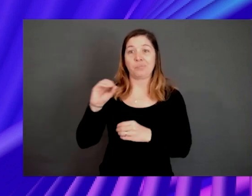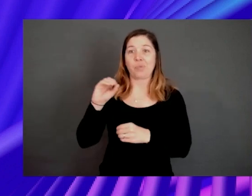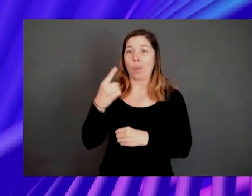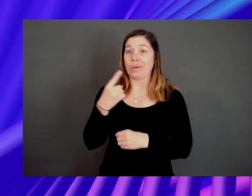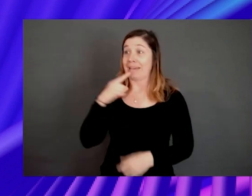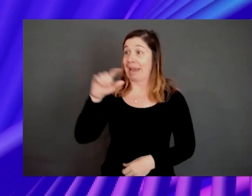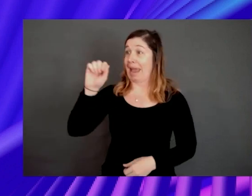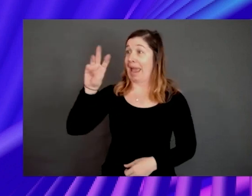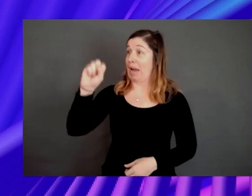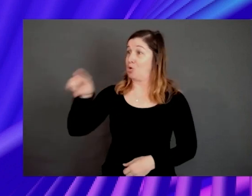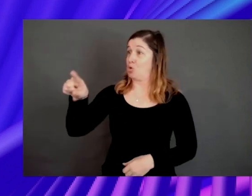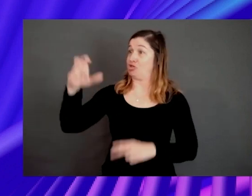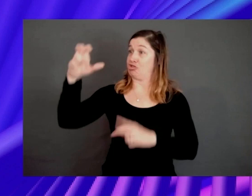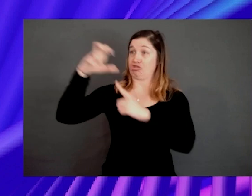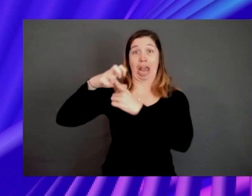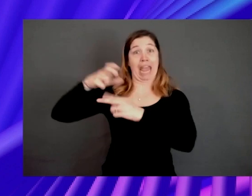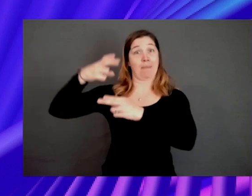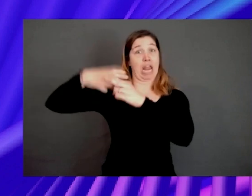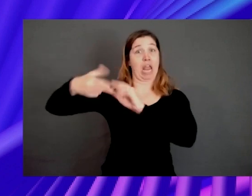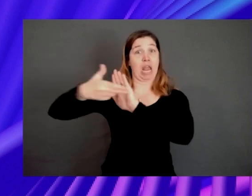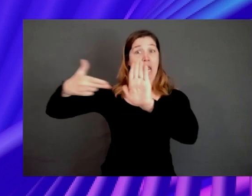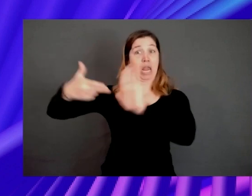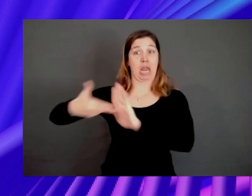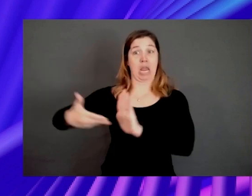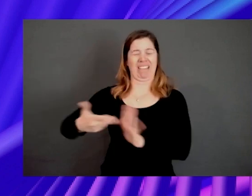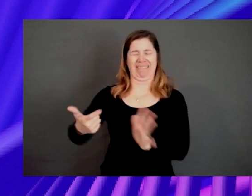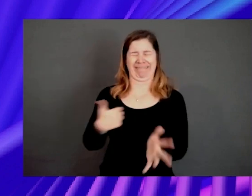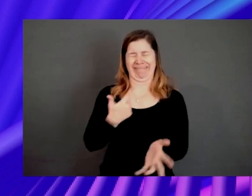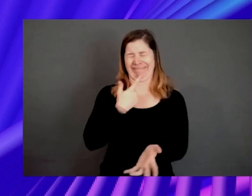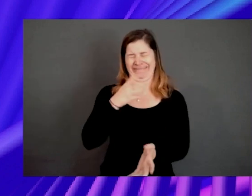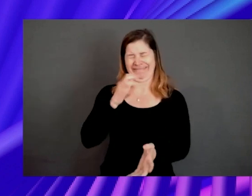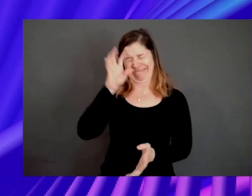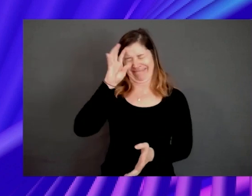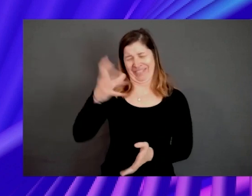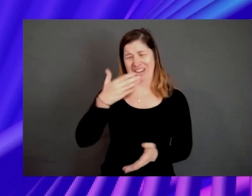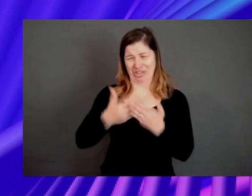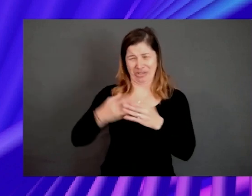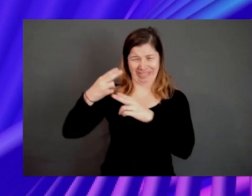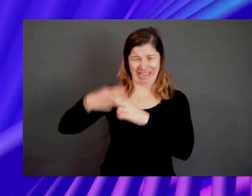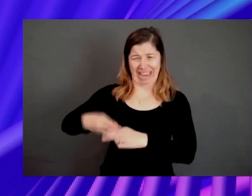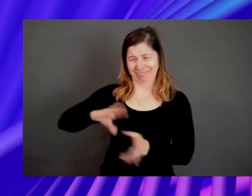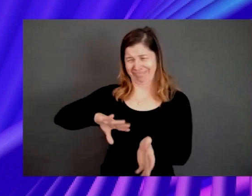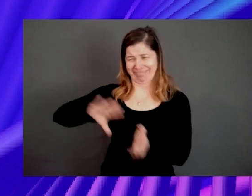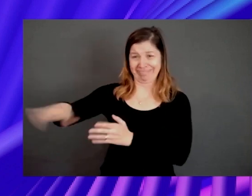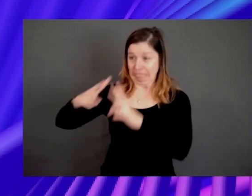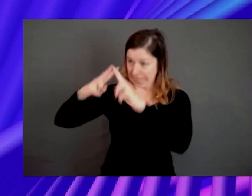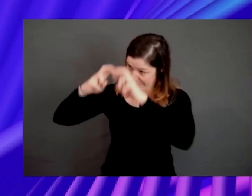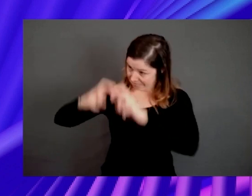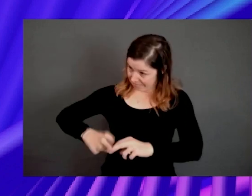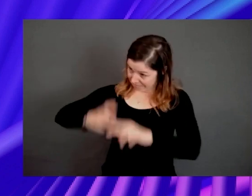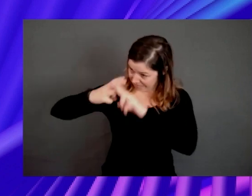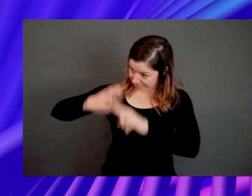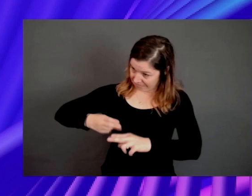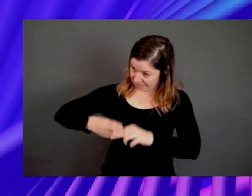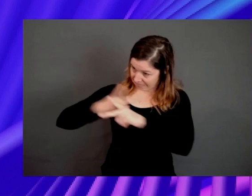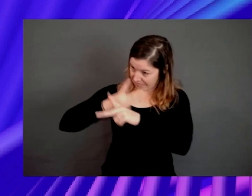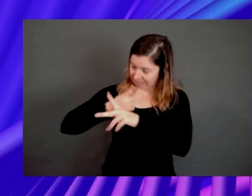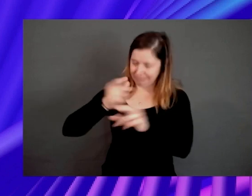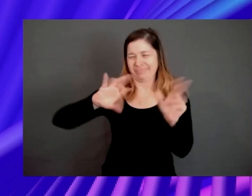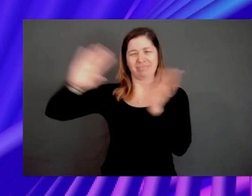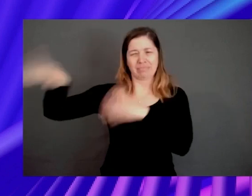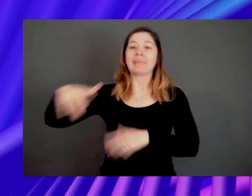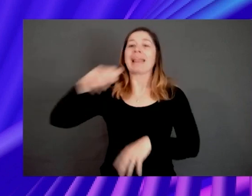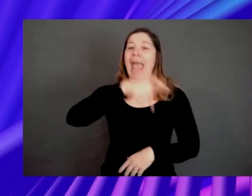right? We all have interesting names for our stuff, right? So let's not have to decipher those names, and let's just figure out how you get your application up there in a